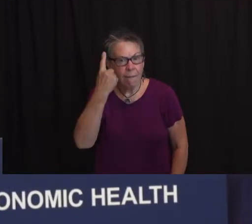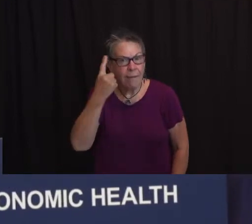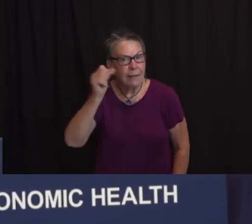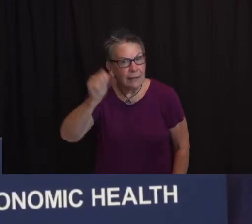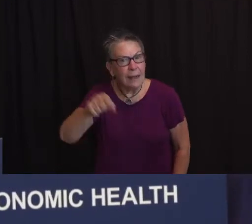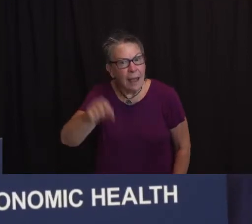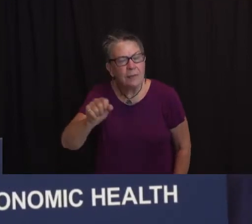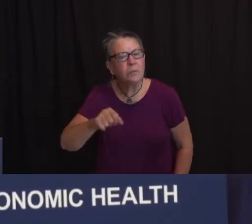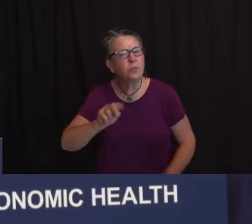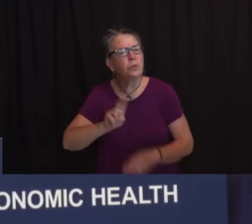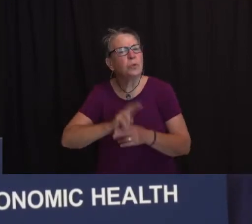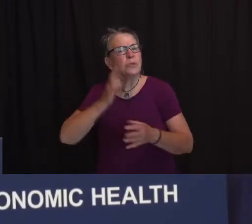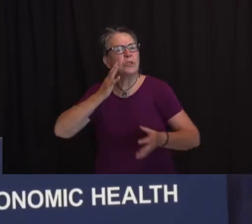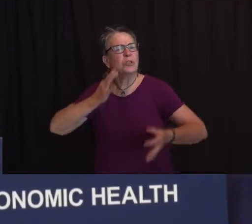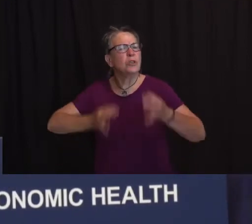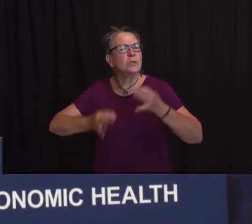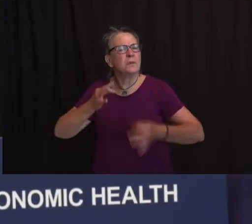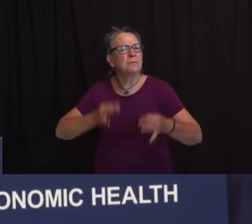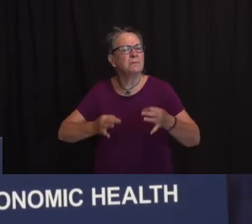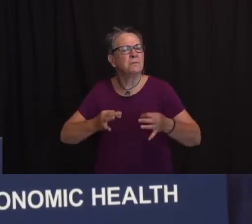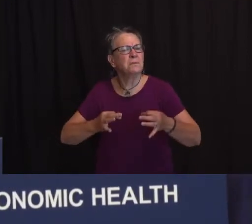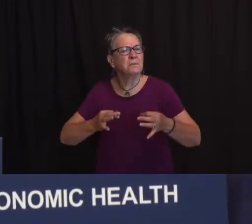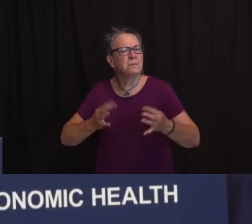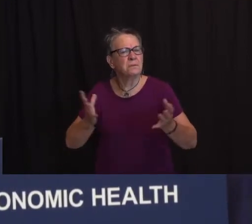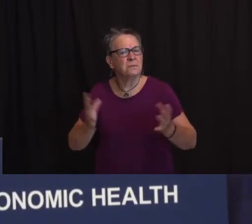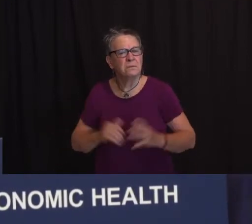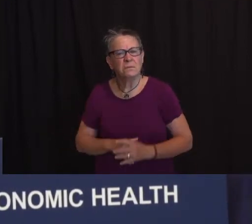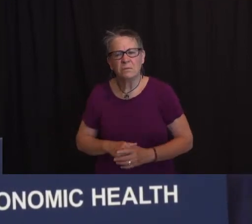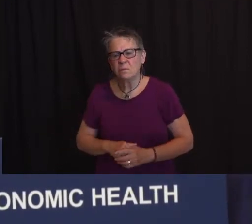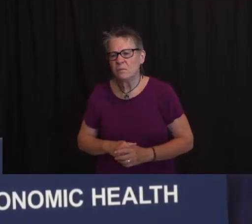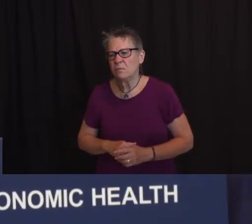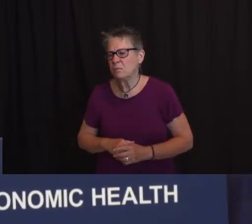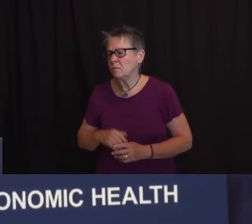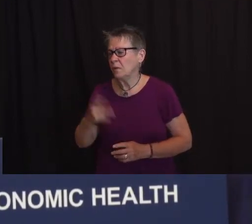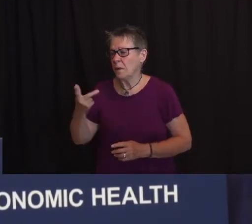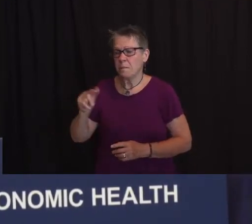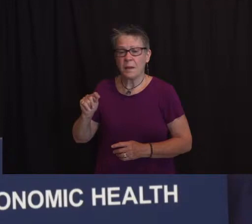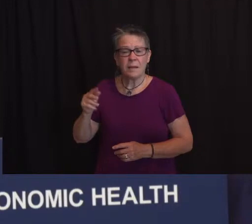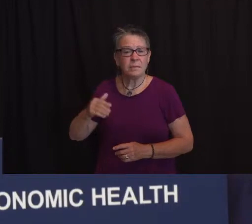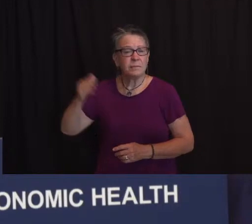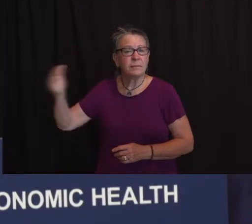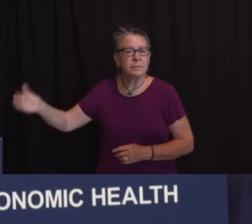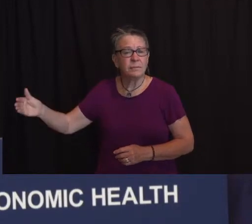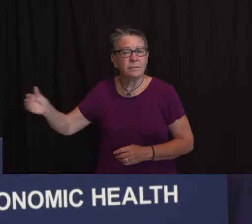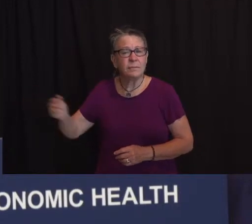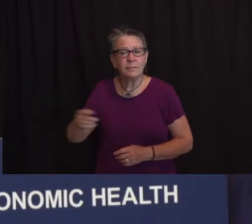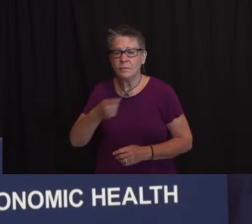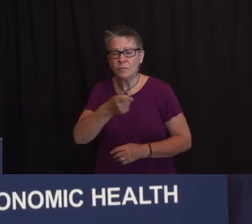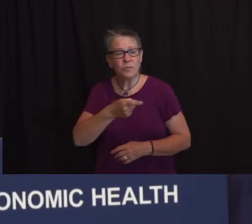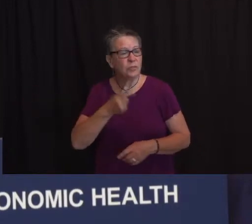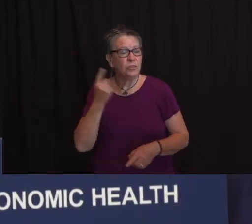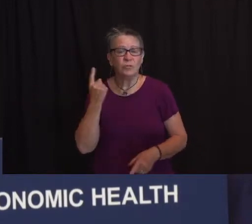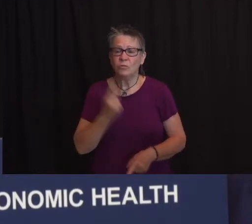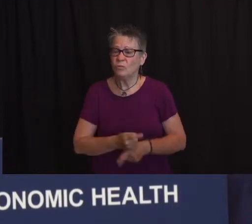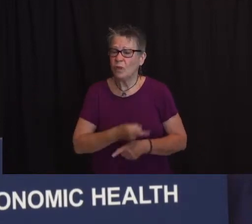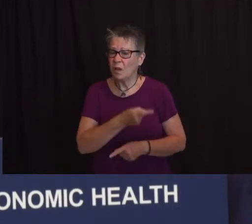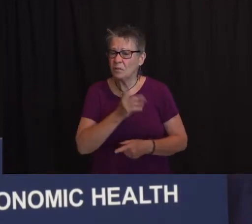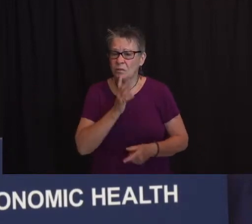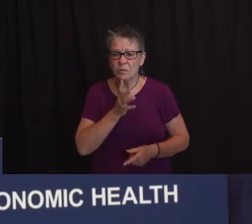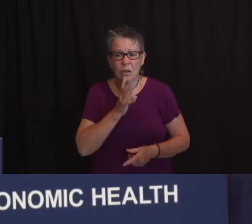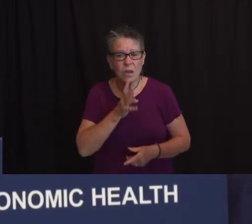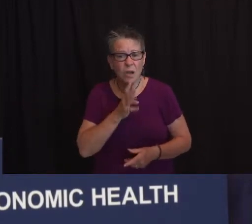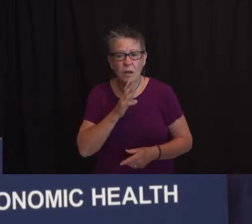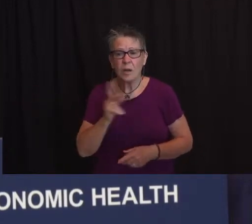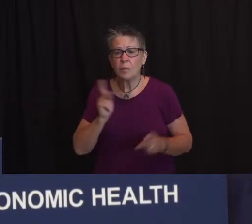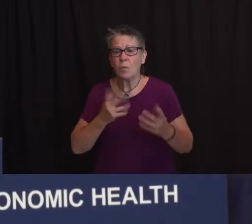a balance between that discretion that law enforcement has, enforcement, and making sure that people have a good time